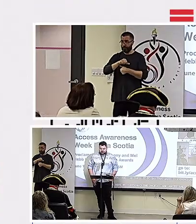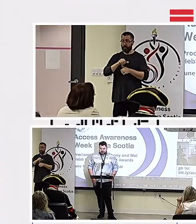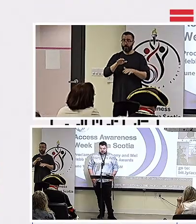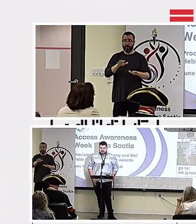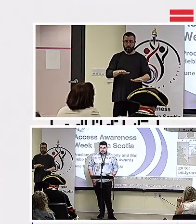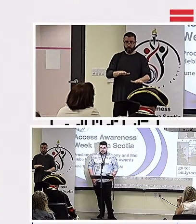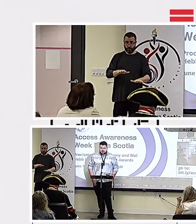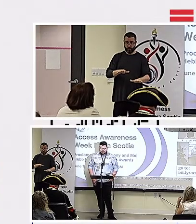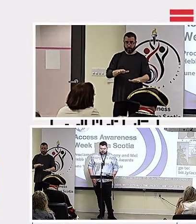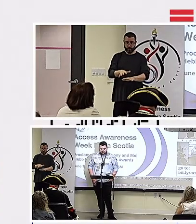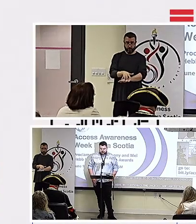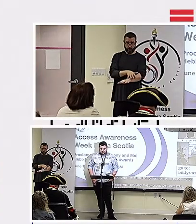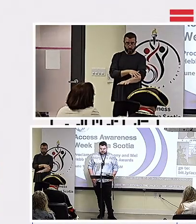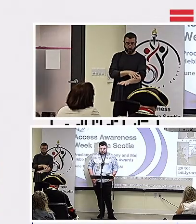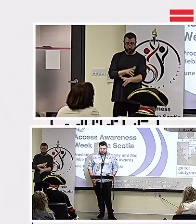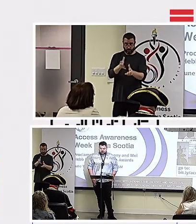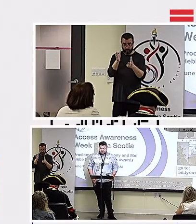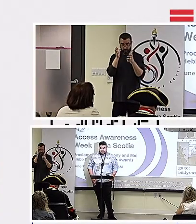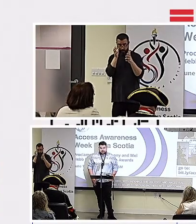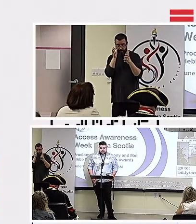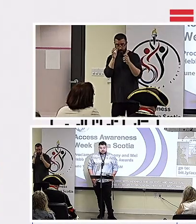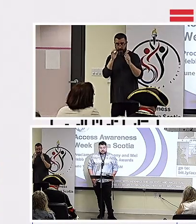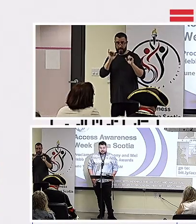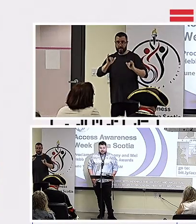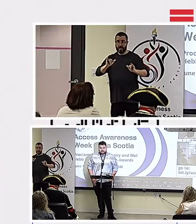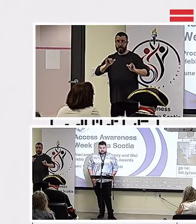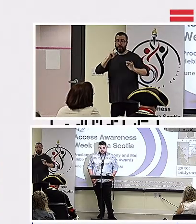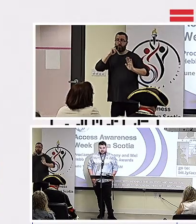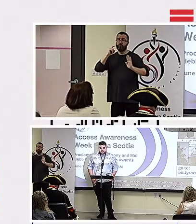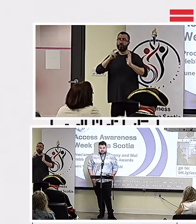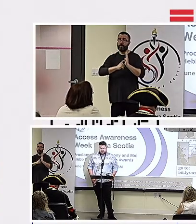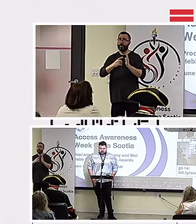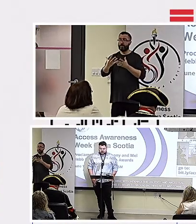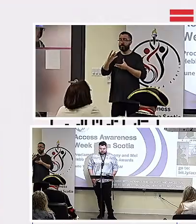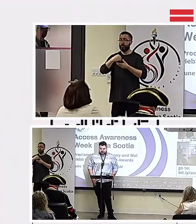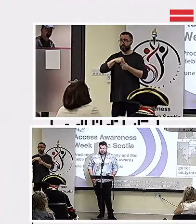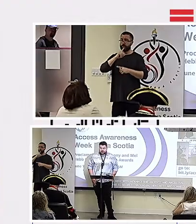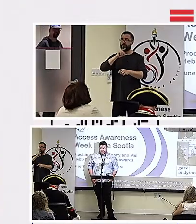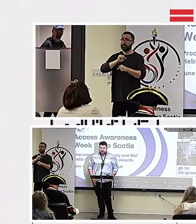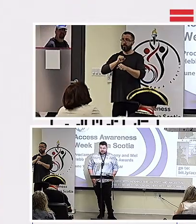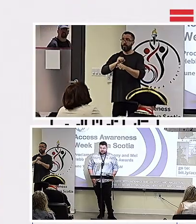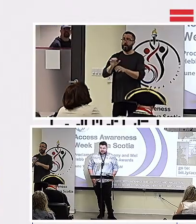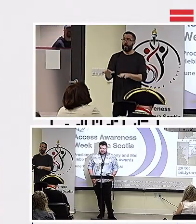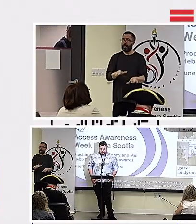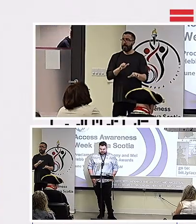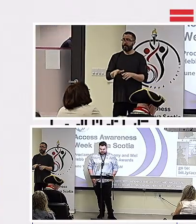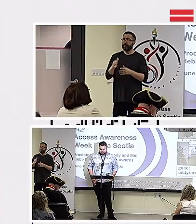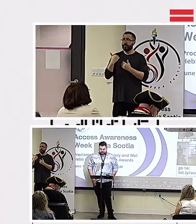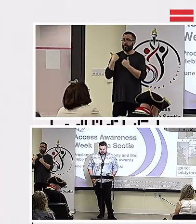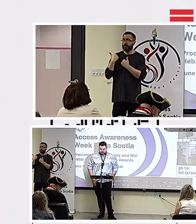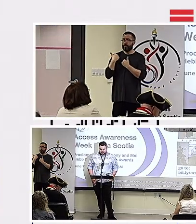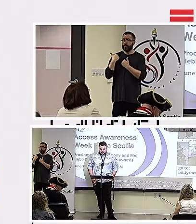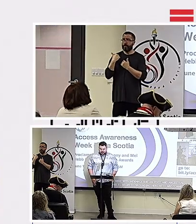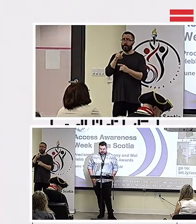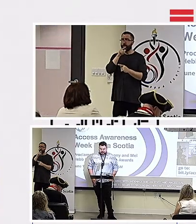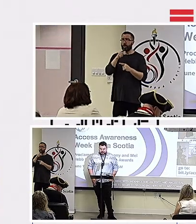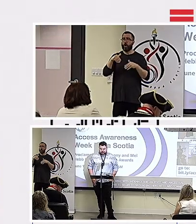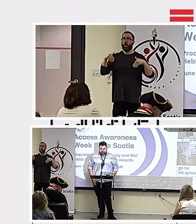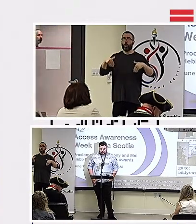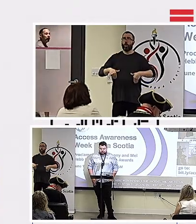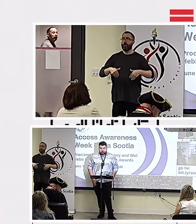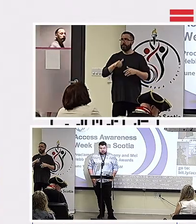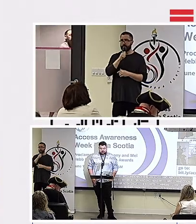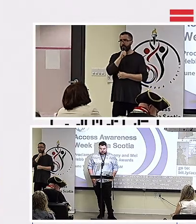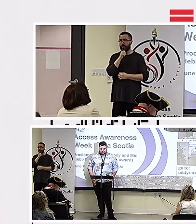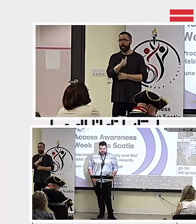down, listening, and recognizing that inclusion is an active responsibility, not a passive idea.